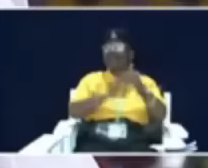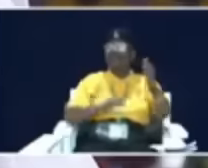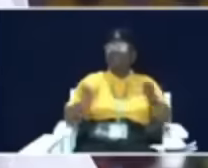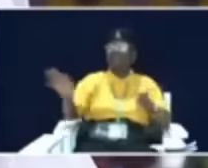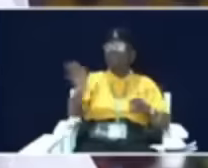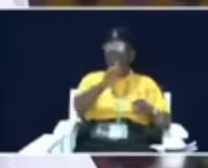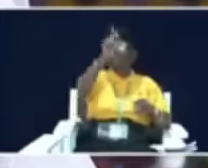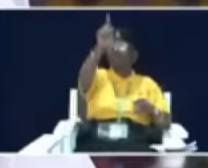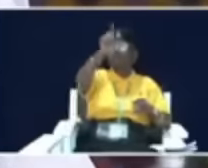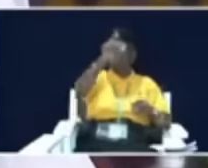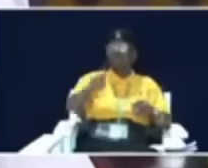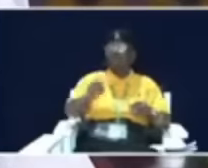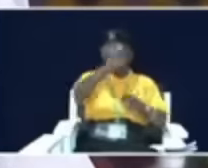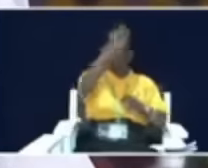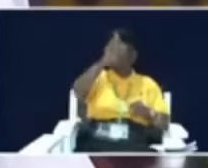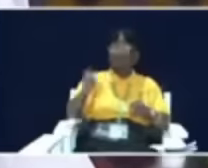time comes,